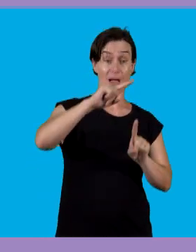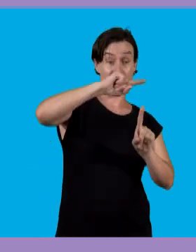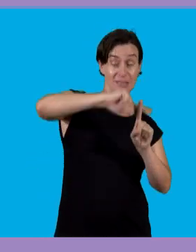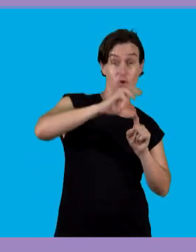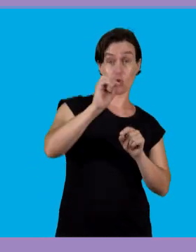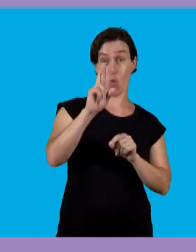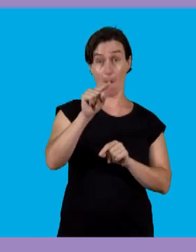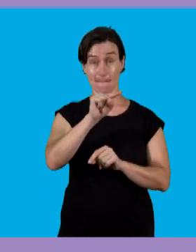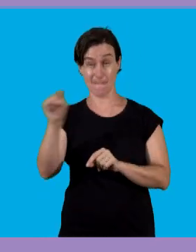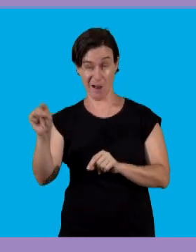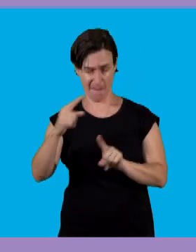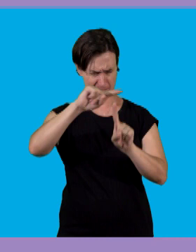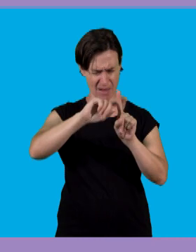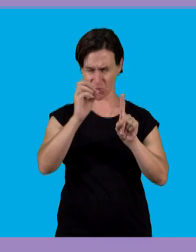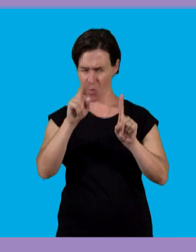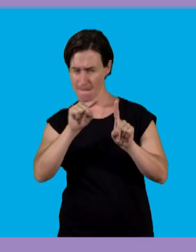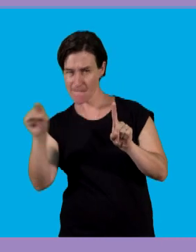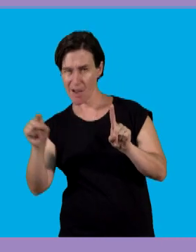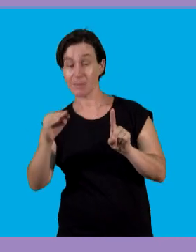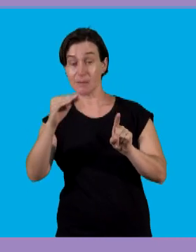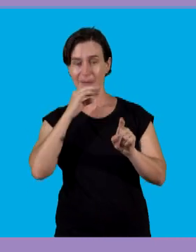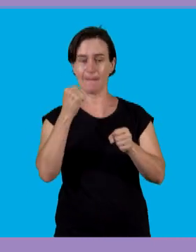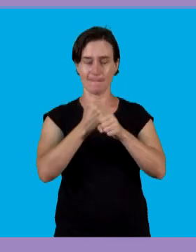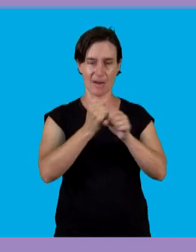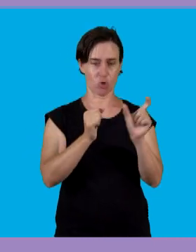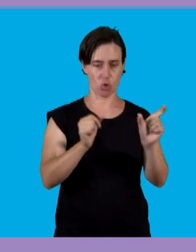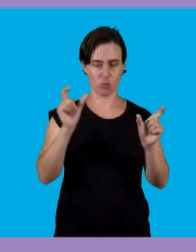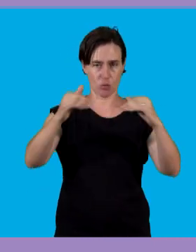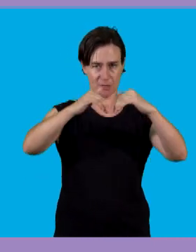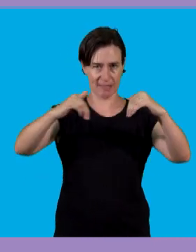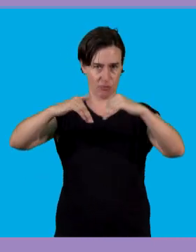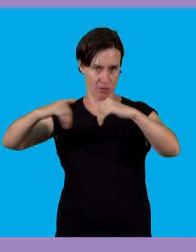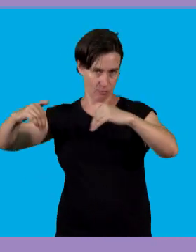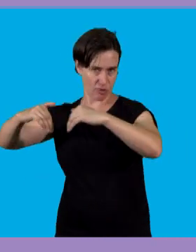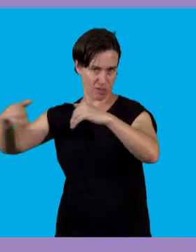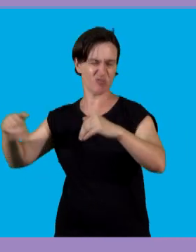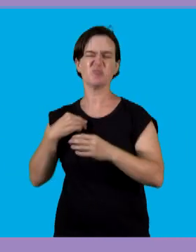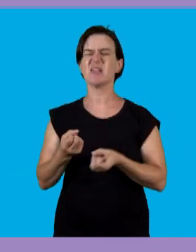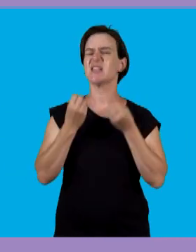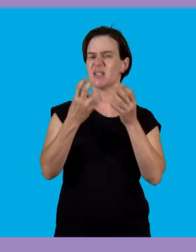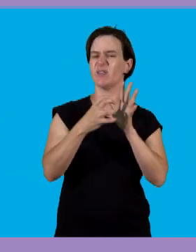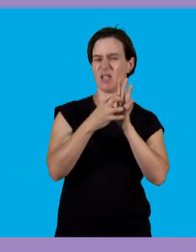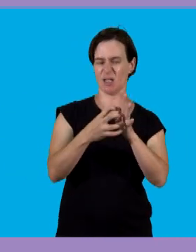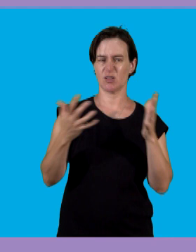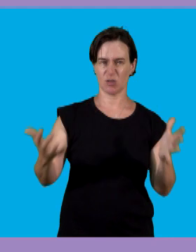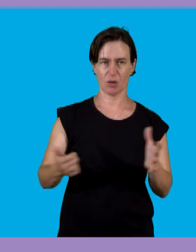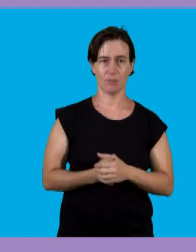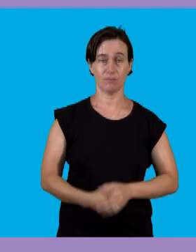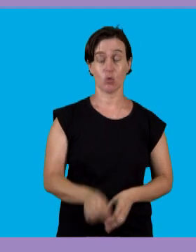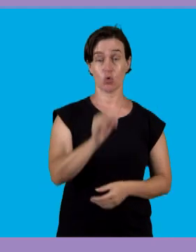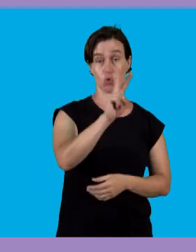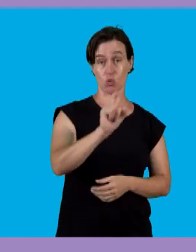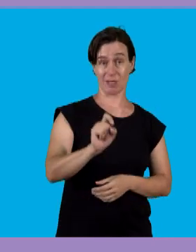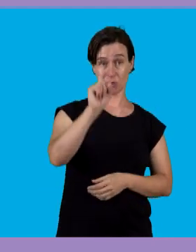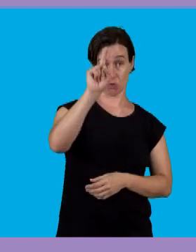and the subtraction sign is the one that separates our terms. So let's look at an example of a binomial. We have